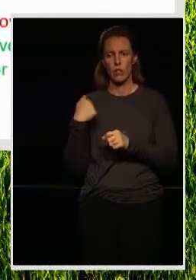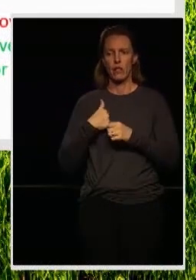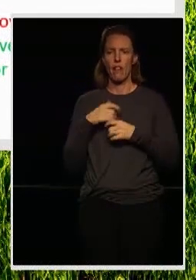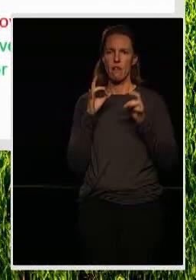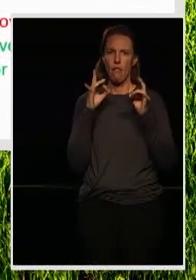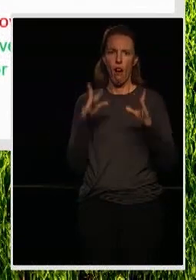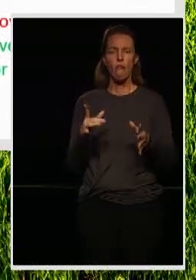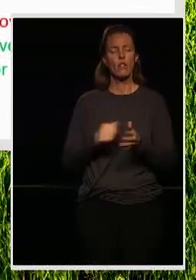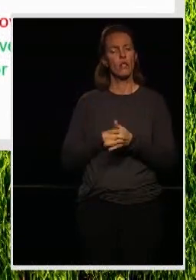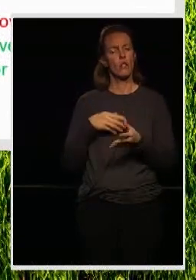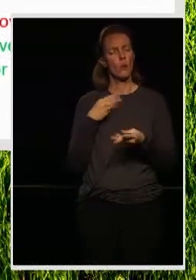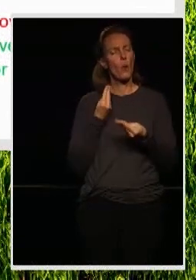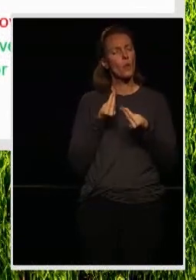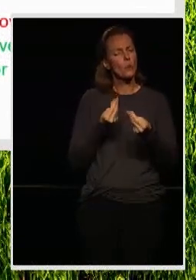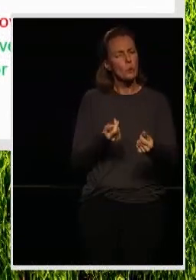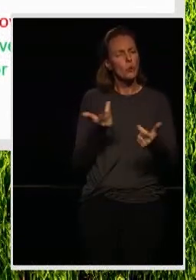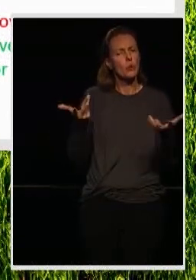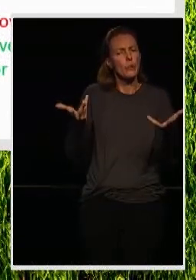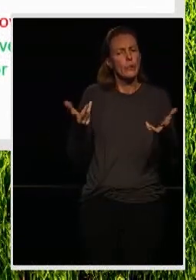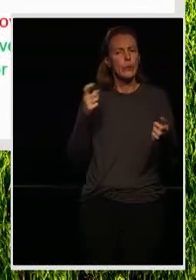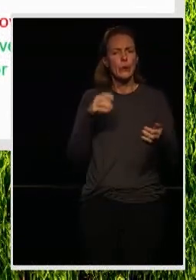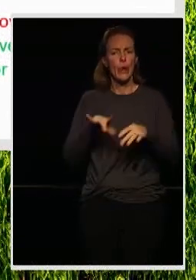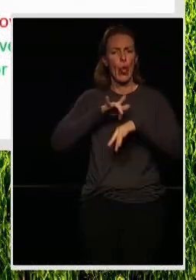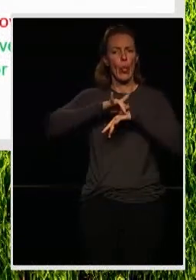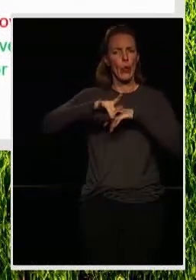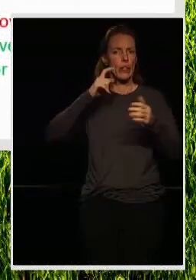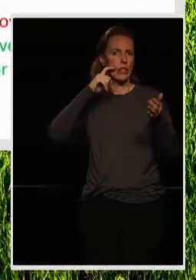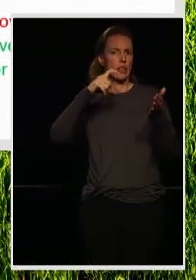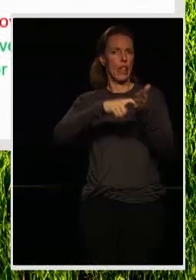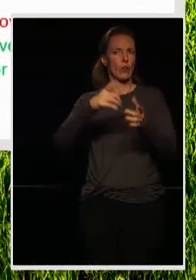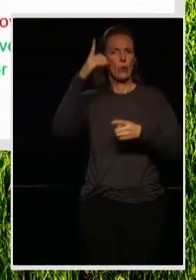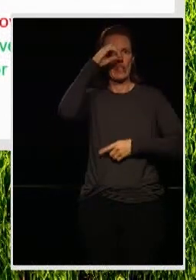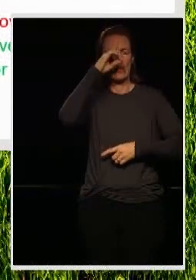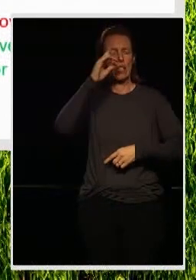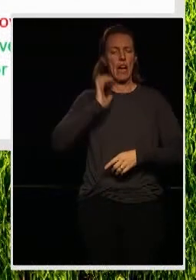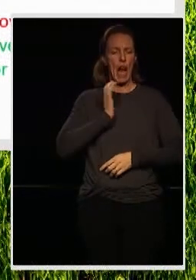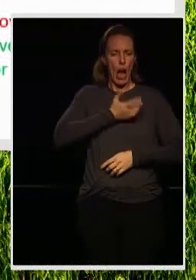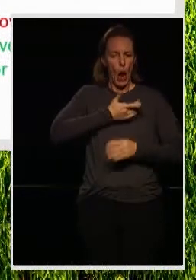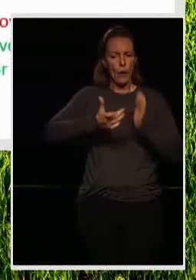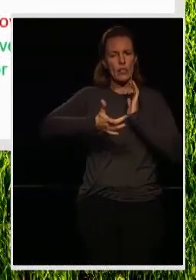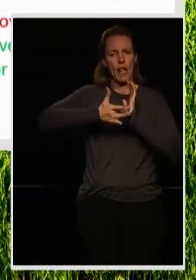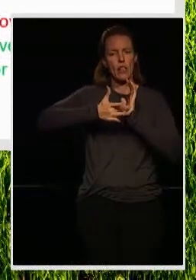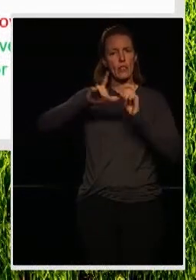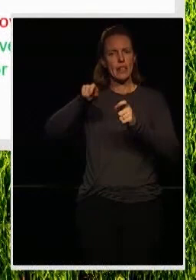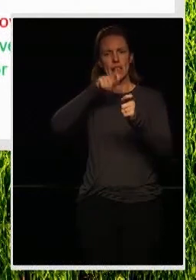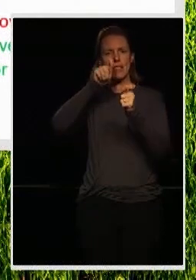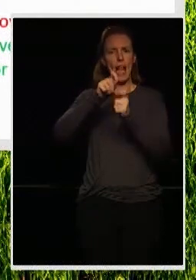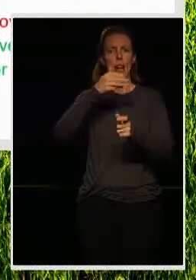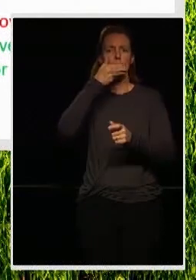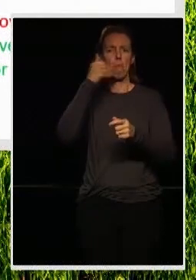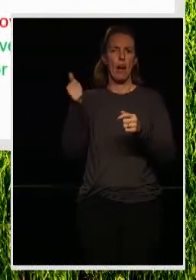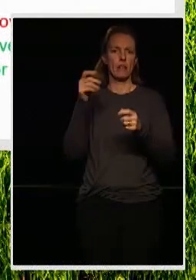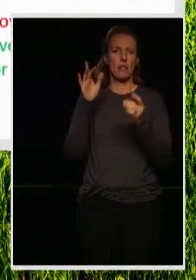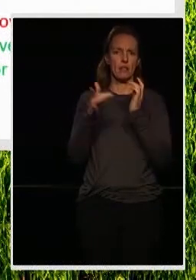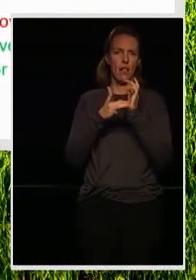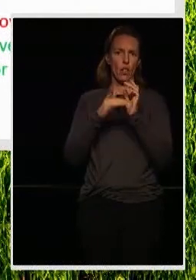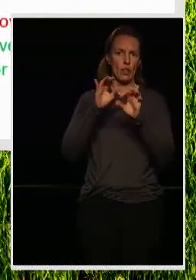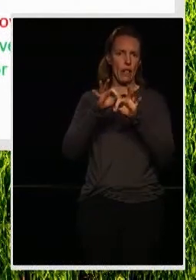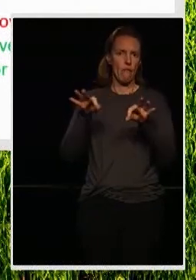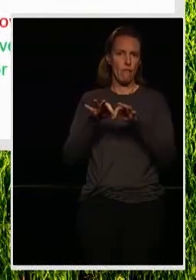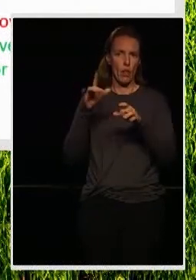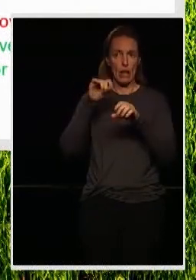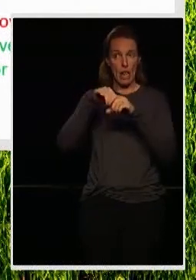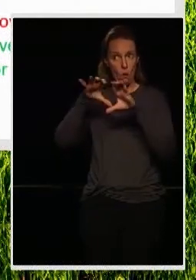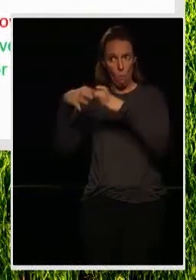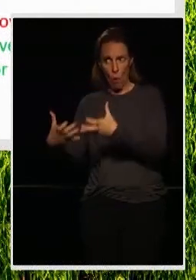problem is earlier detection of these diseases. And our LeafSpec technology is exactly the best technology in the field, in the